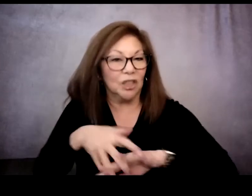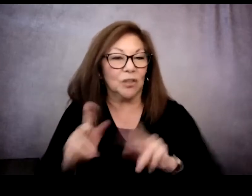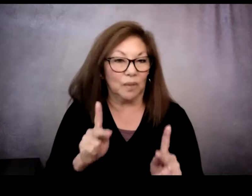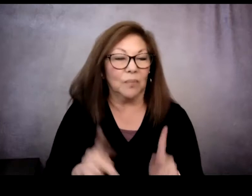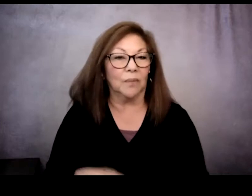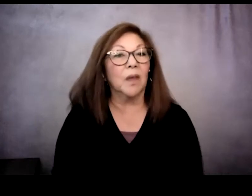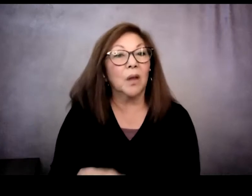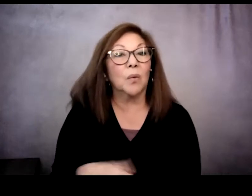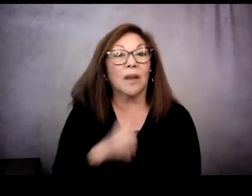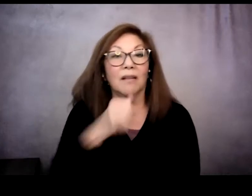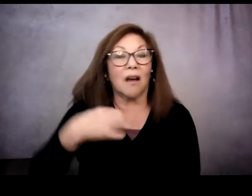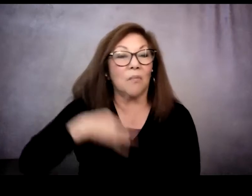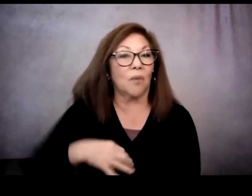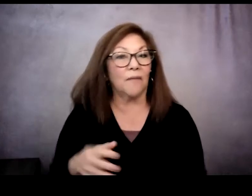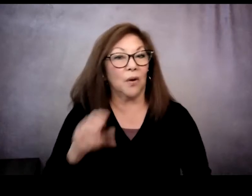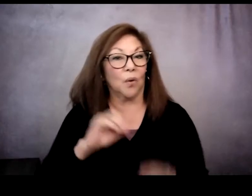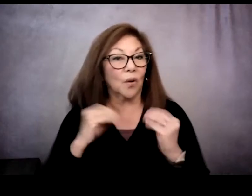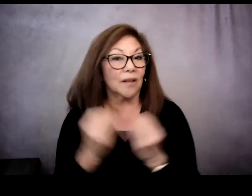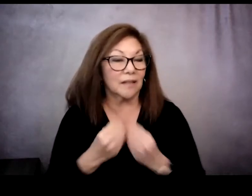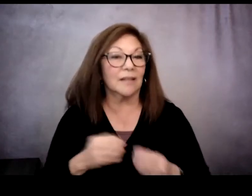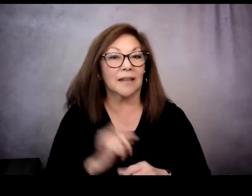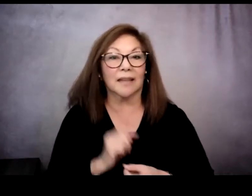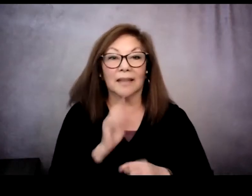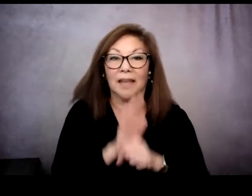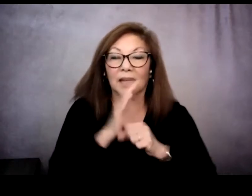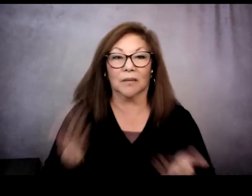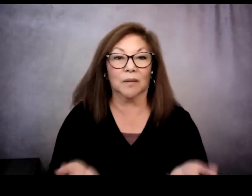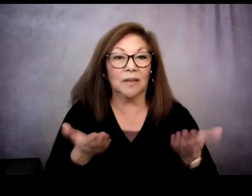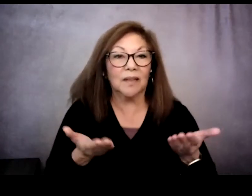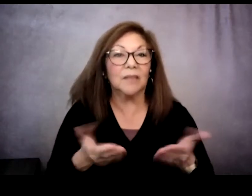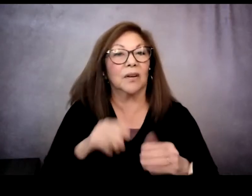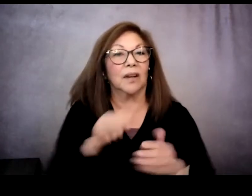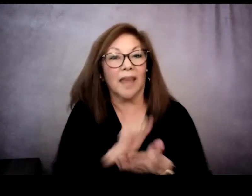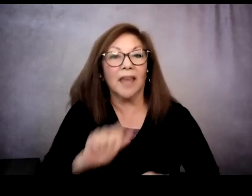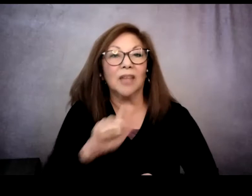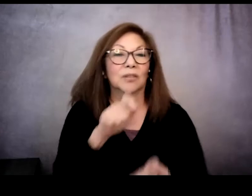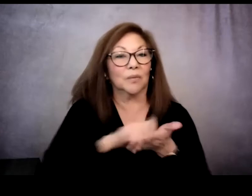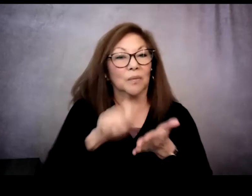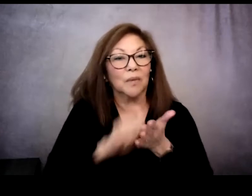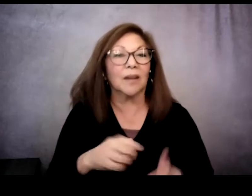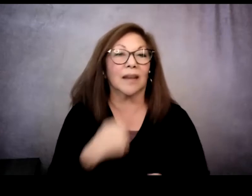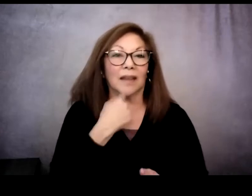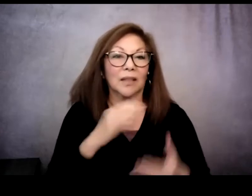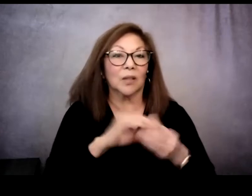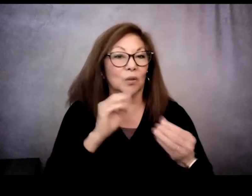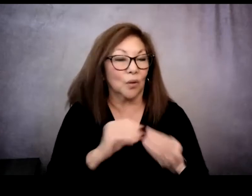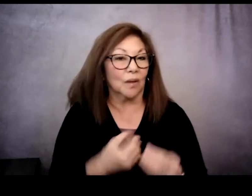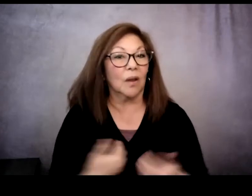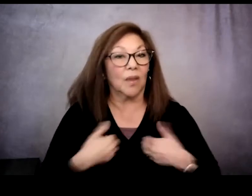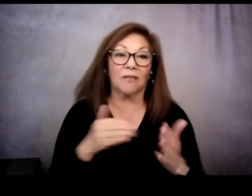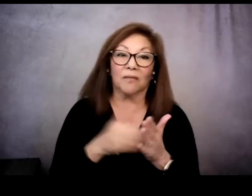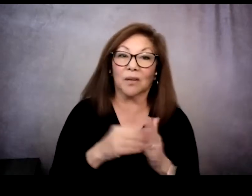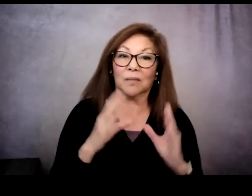national nonprofit organization dedicated to uplifting Asian diasporic literature and storytelling. We hold frequent readings